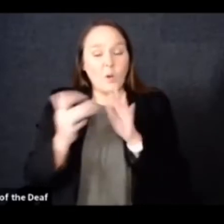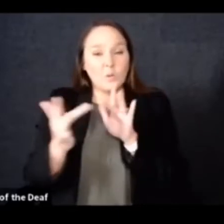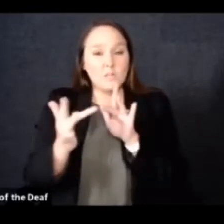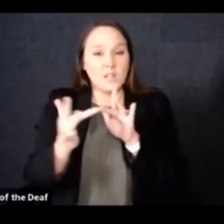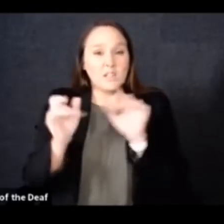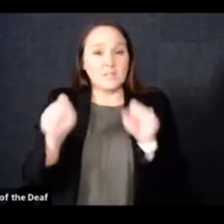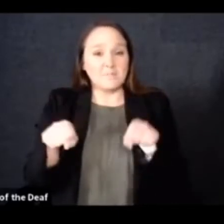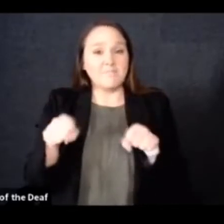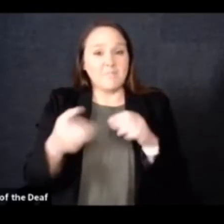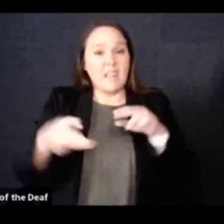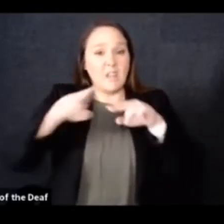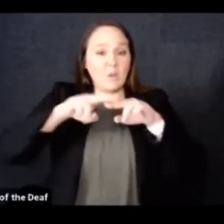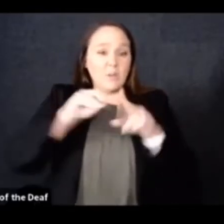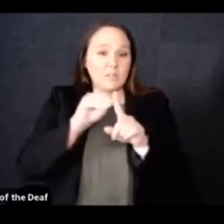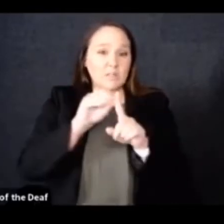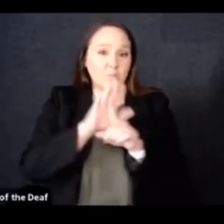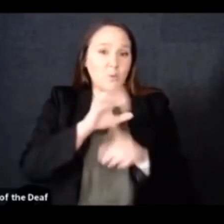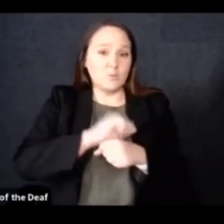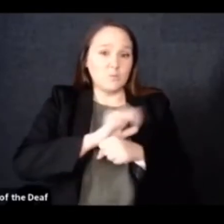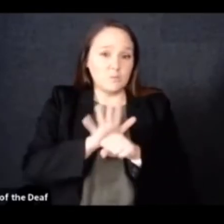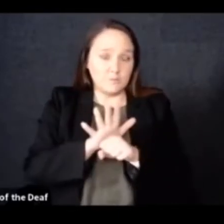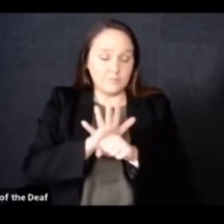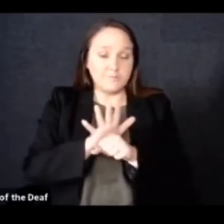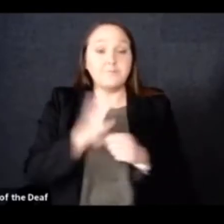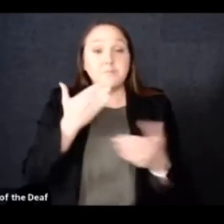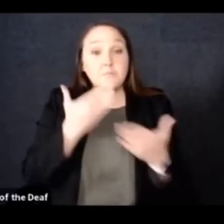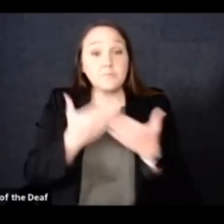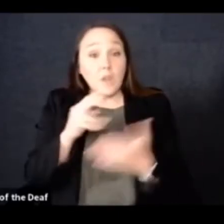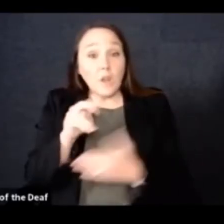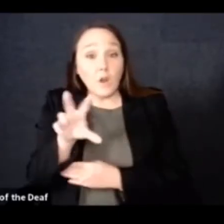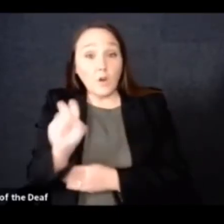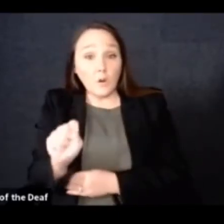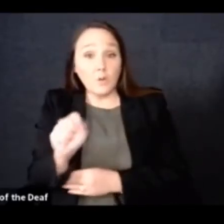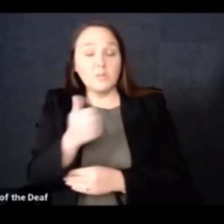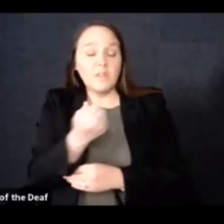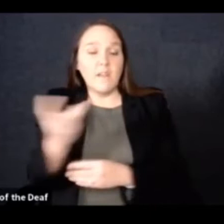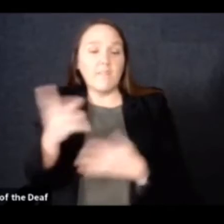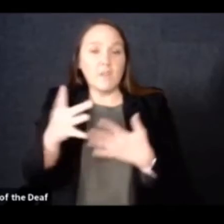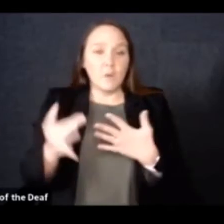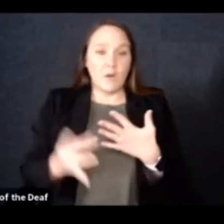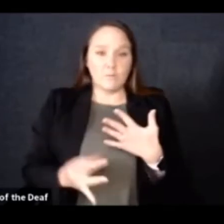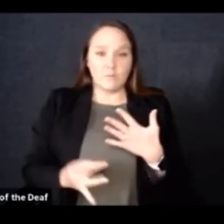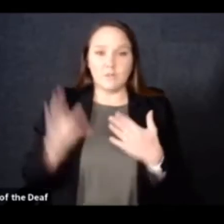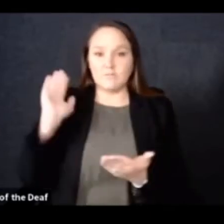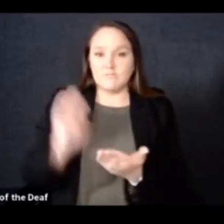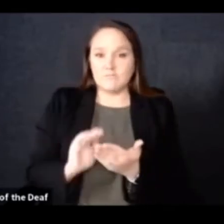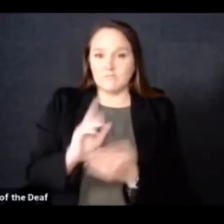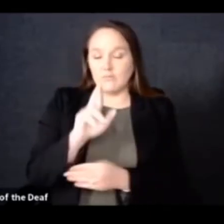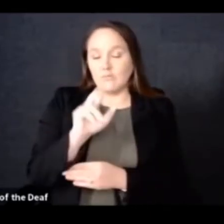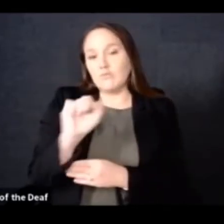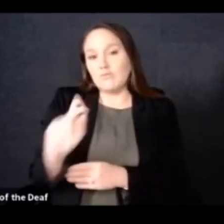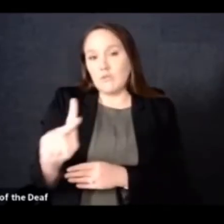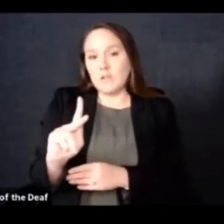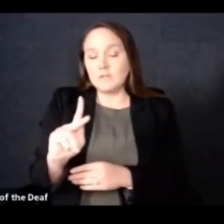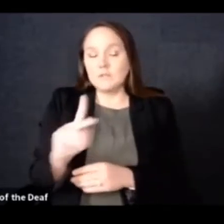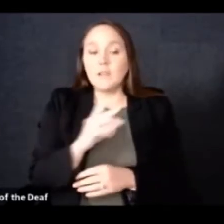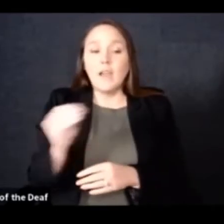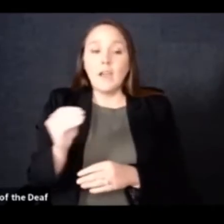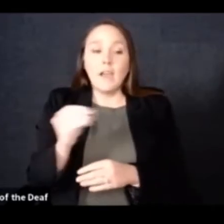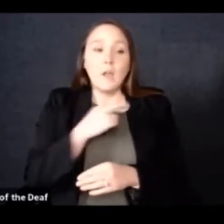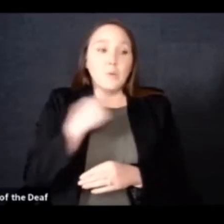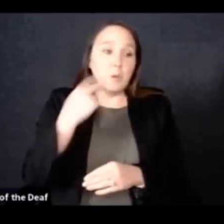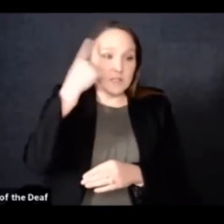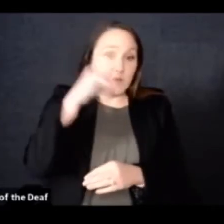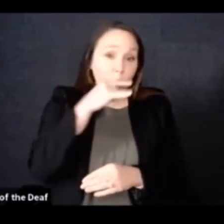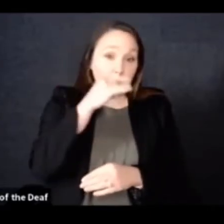of exposure to COVID-19. The good news is there are several options to reduce your risk and the risk for the